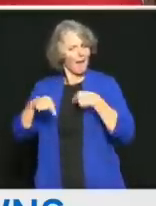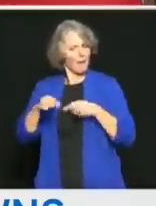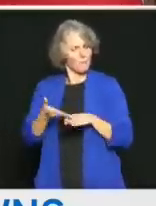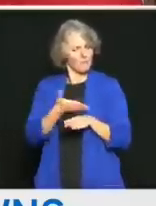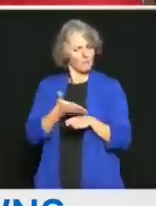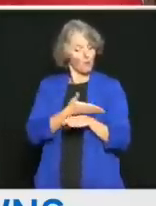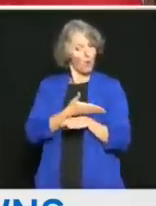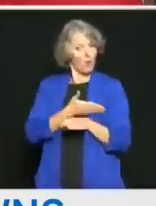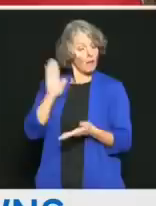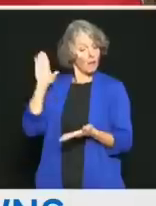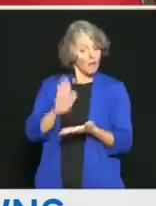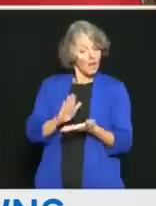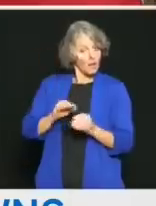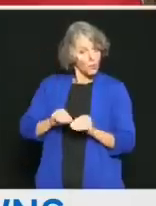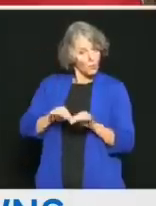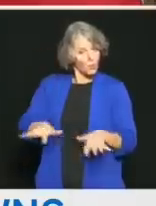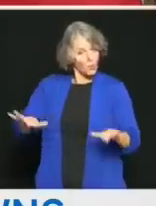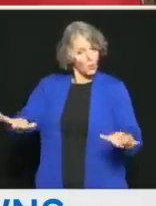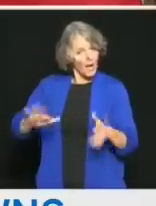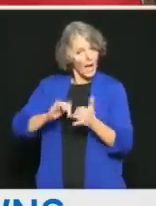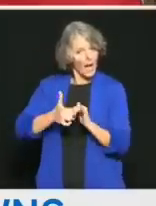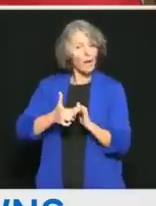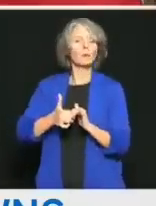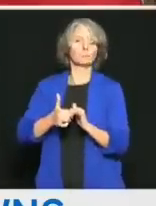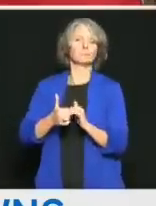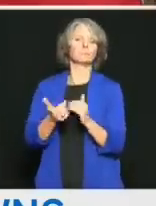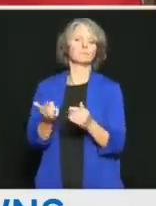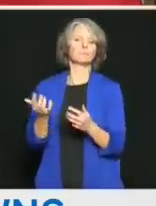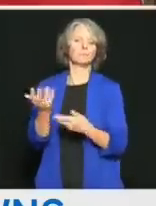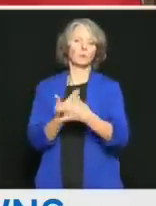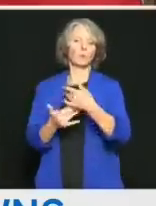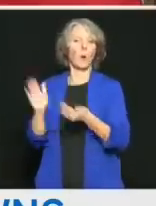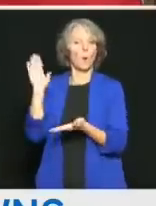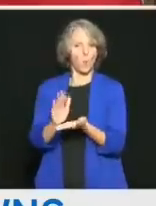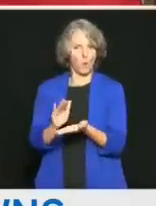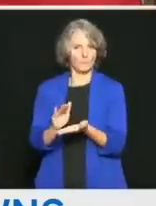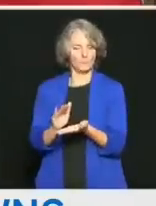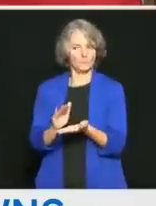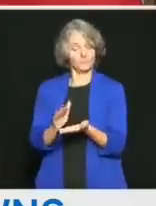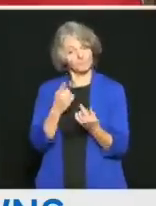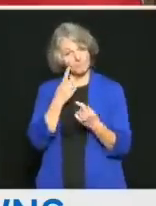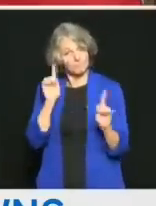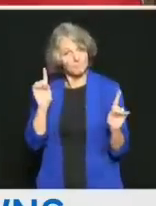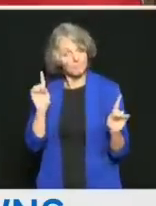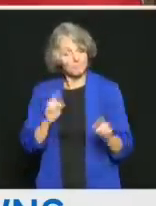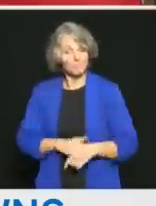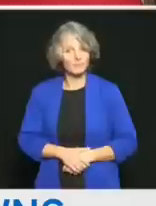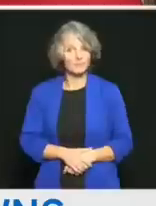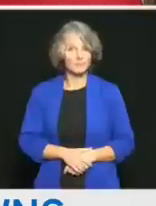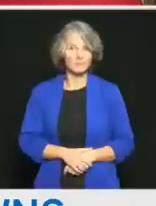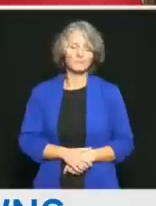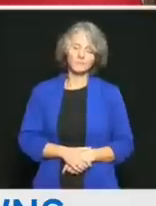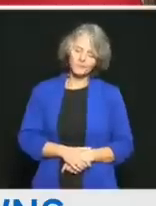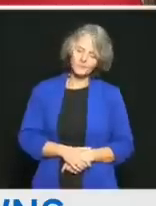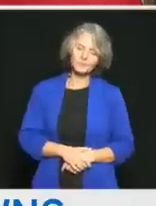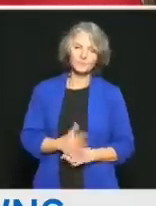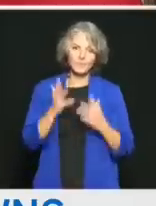our social interactions. We know that that works. And unfortunately, there